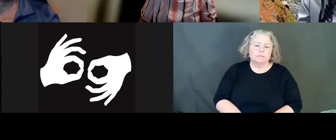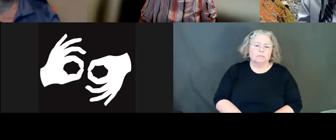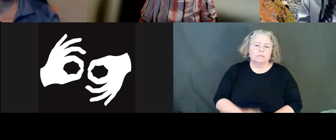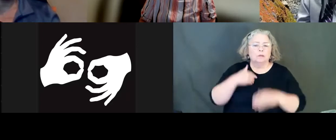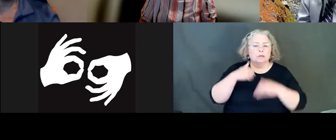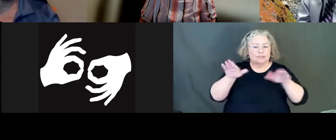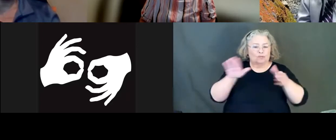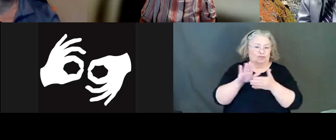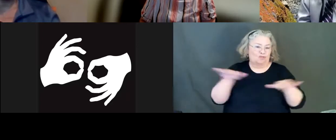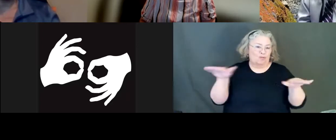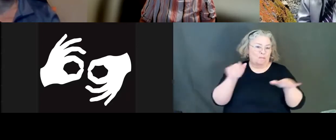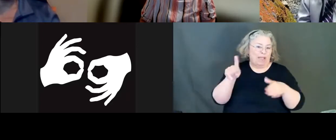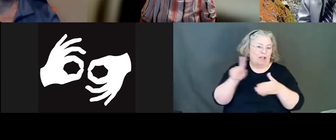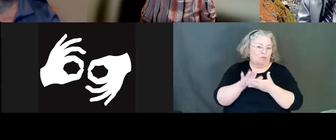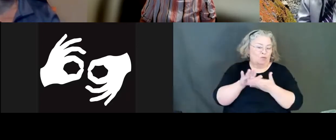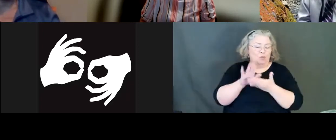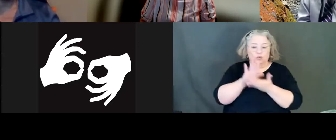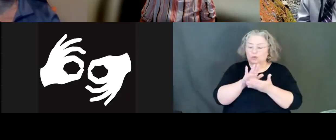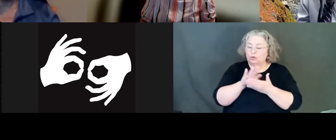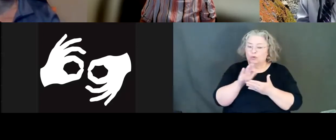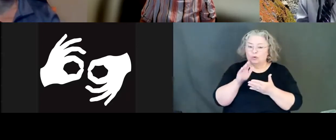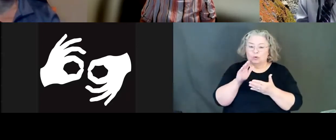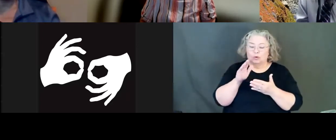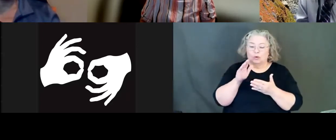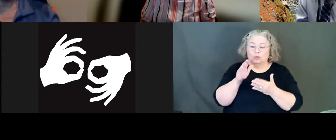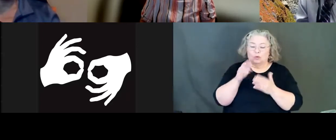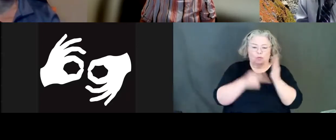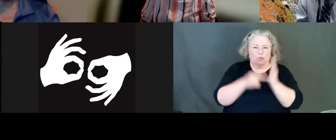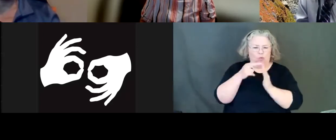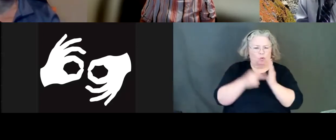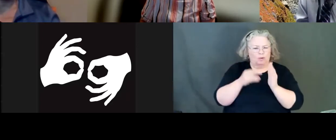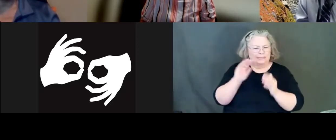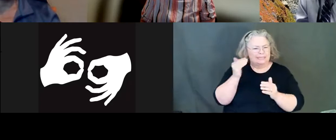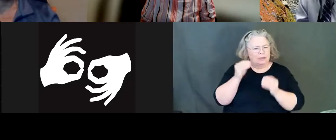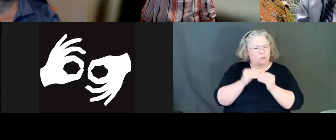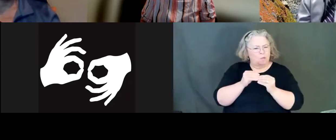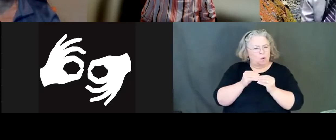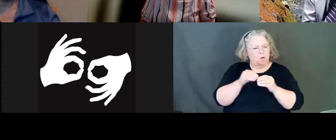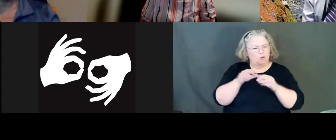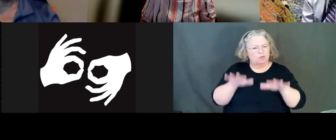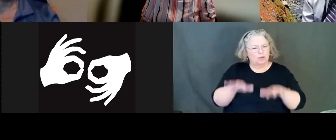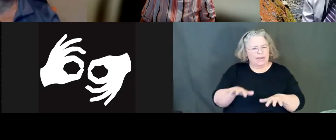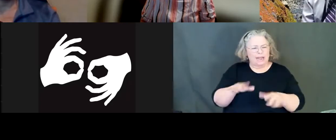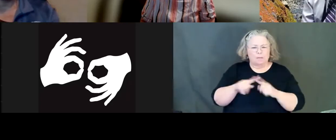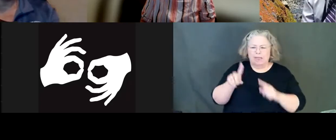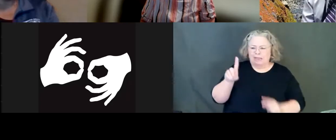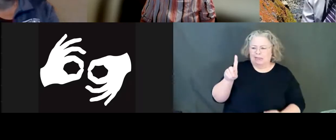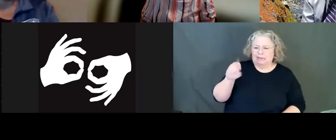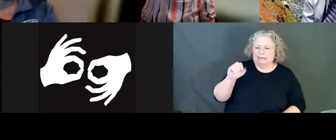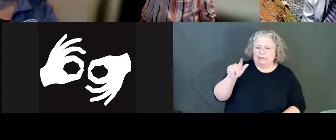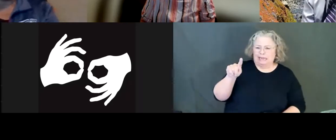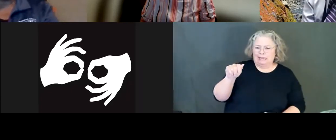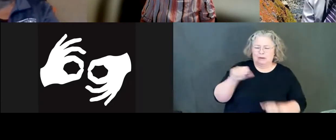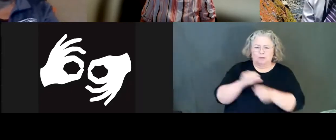children back to school, the protocols for schools seem more relaxed. Yet the Delta variant has made COVID-19 far